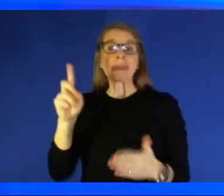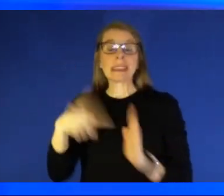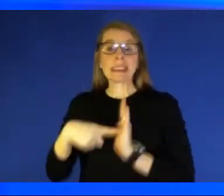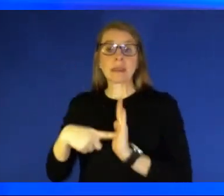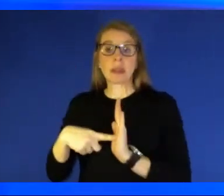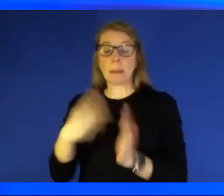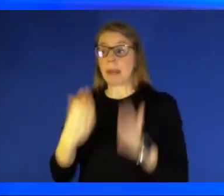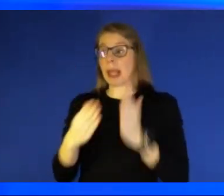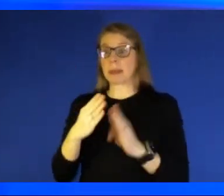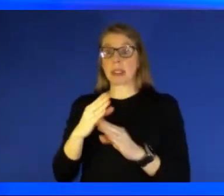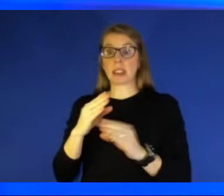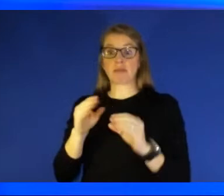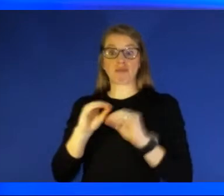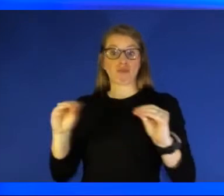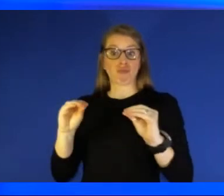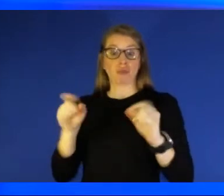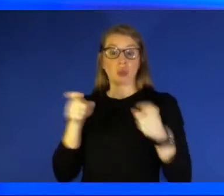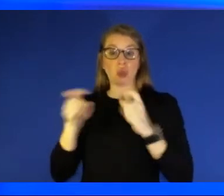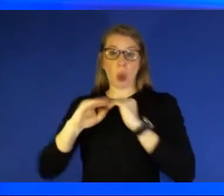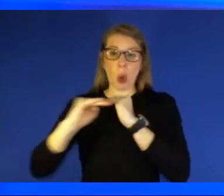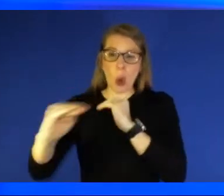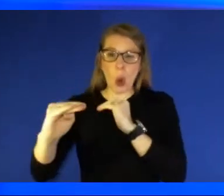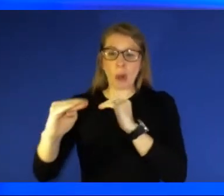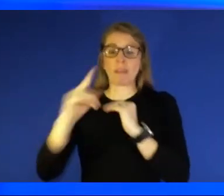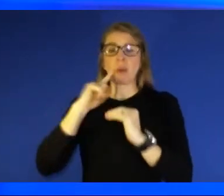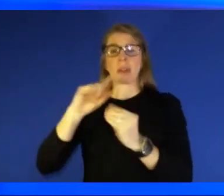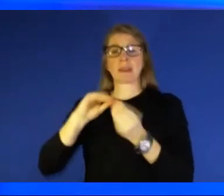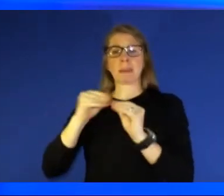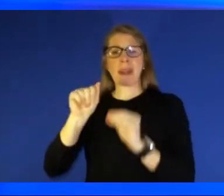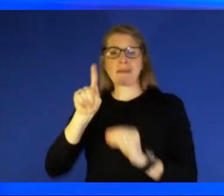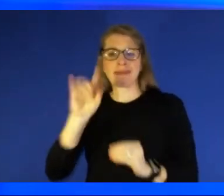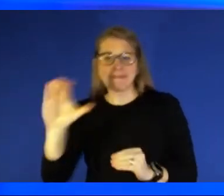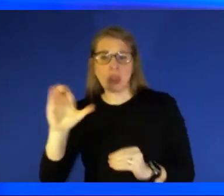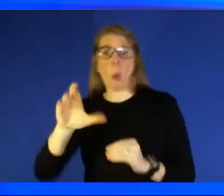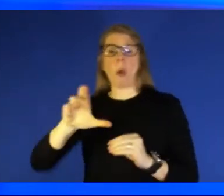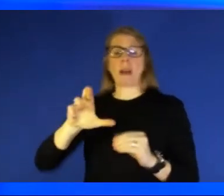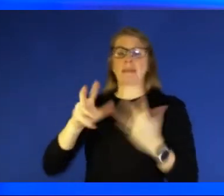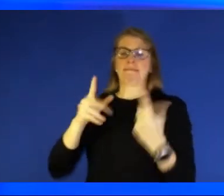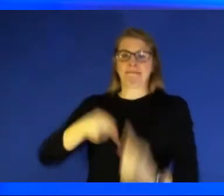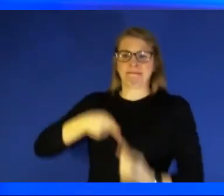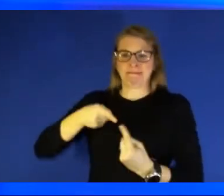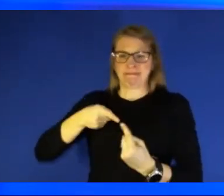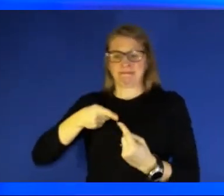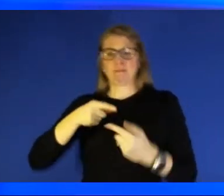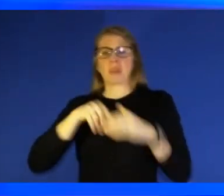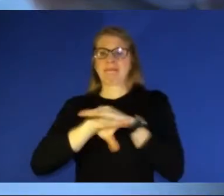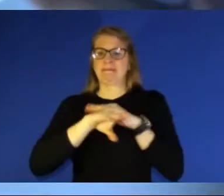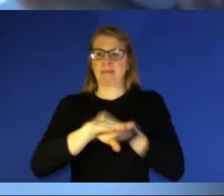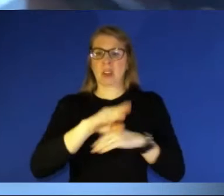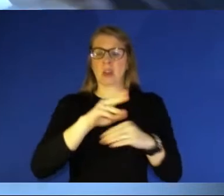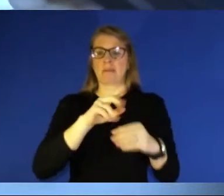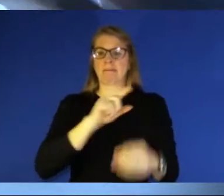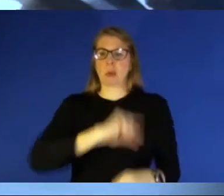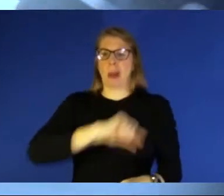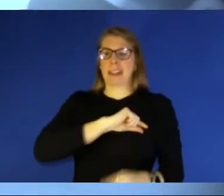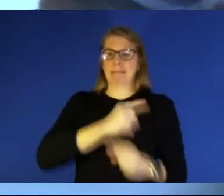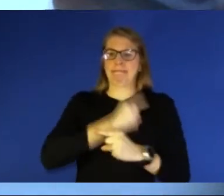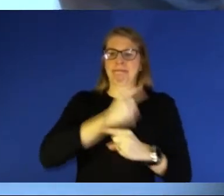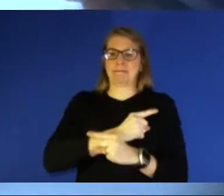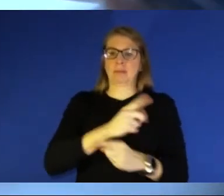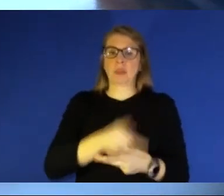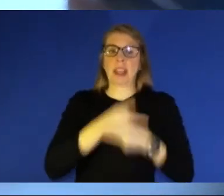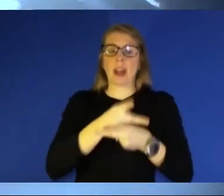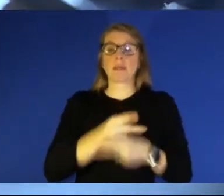under control, they lack health insurance, or they experience difficulty accessing quality care. Speaking of